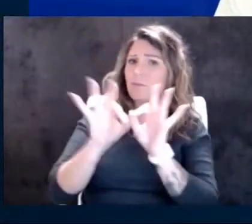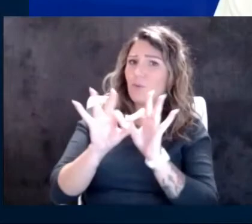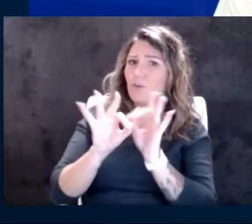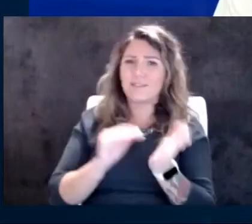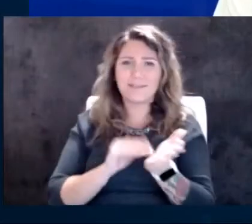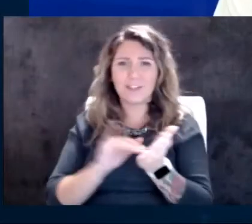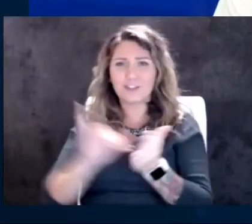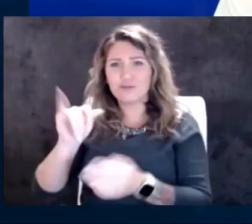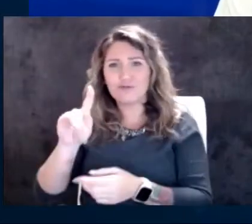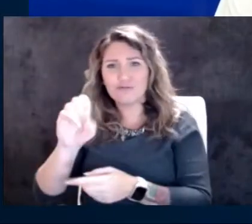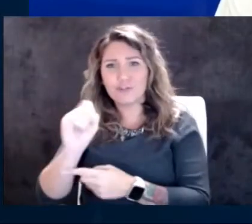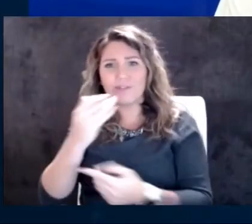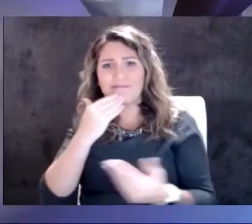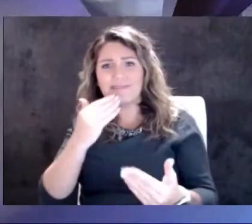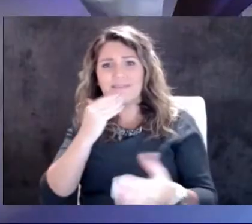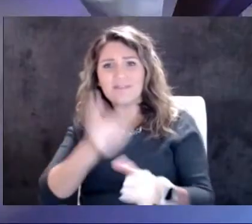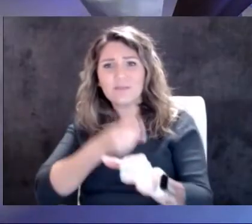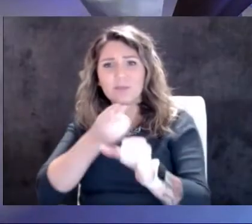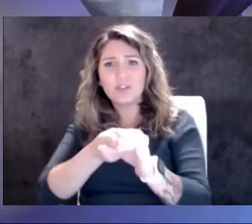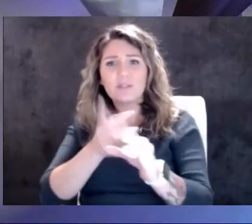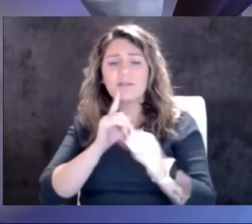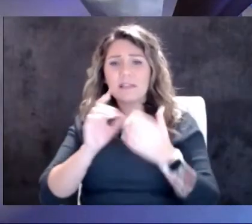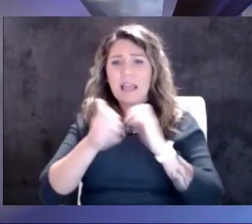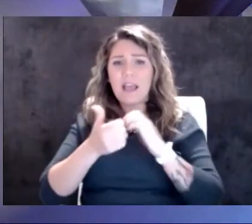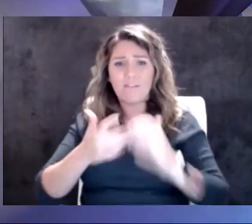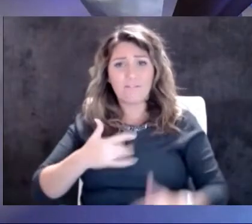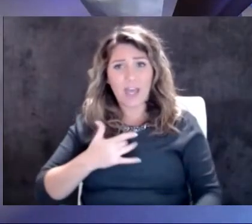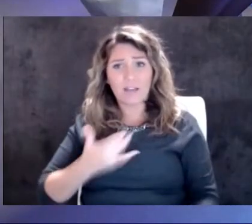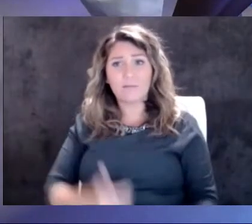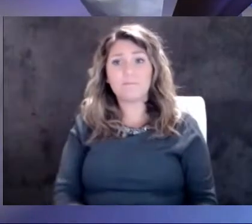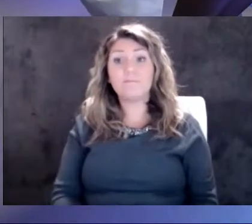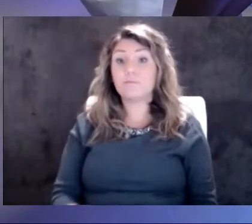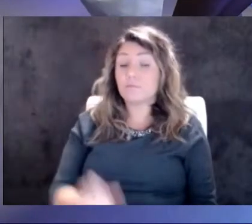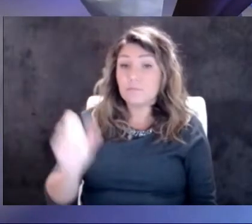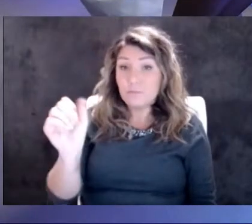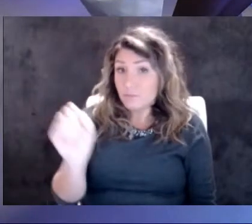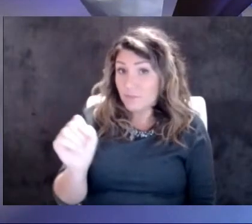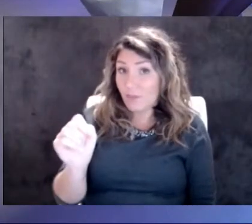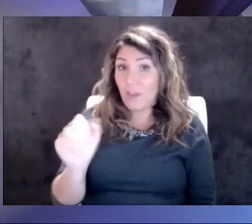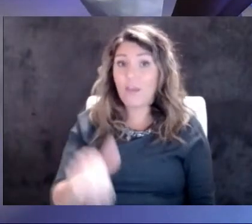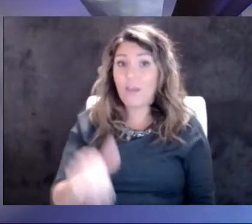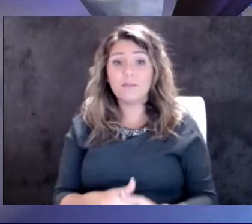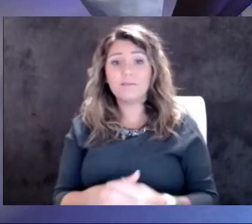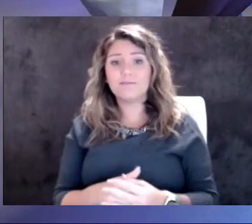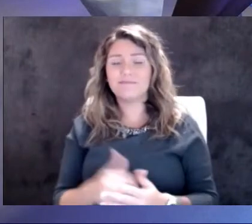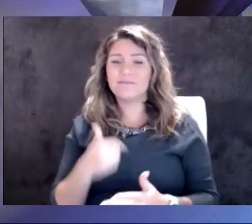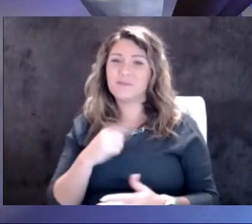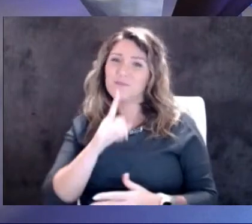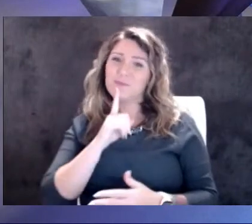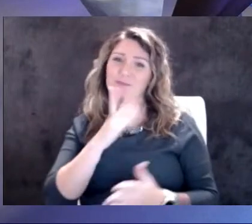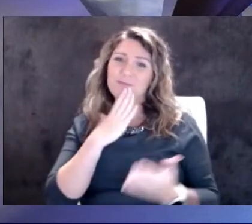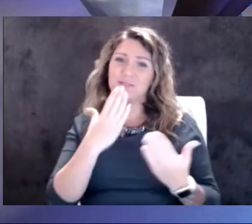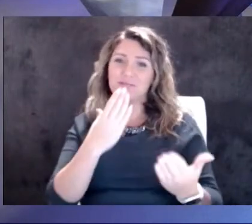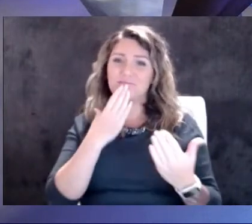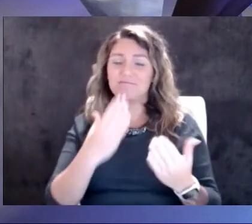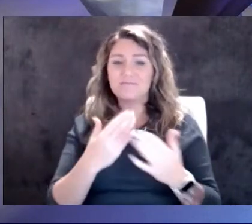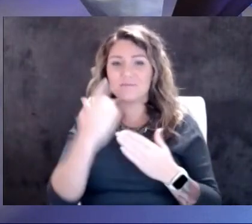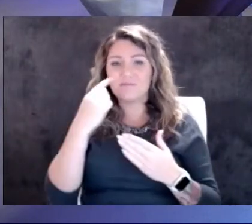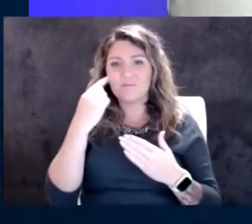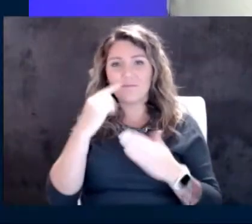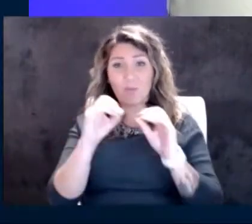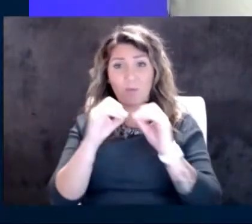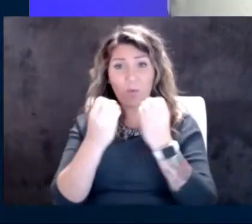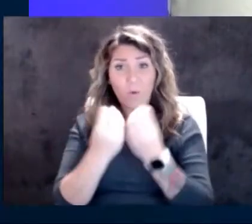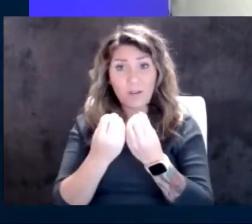in that. Talk to us a little bit about how that felt. Yeah, that, I'm really grateful for this organization for putting